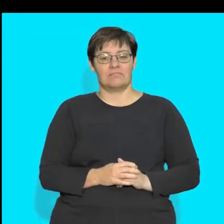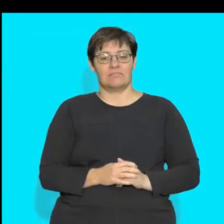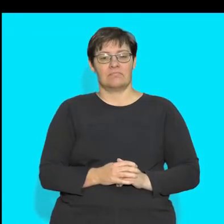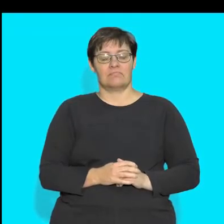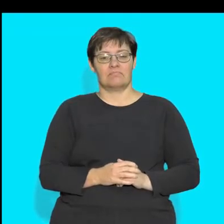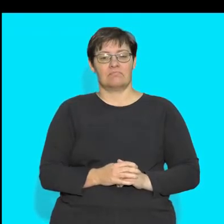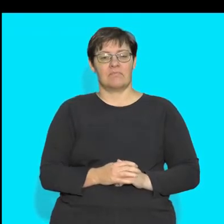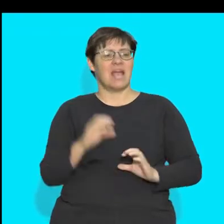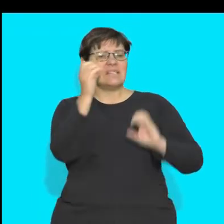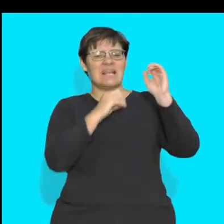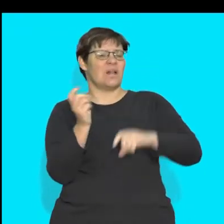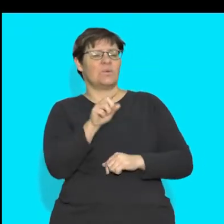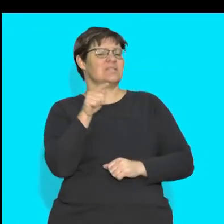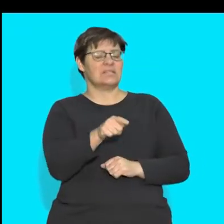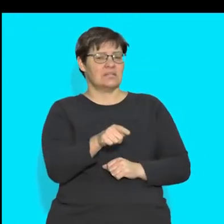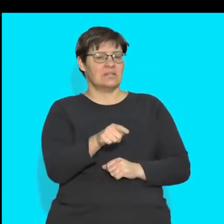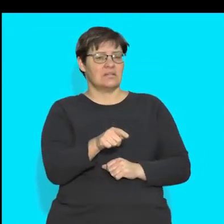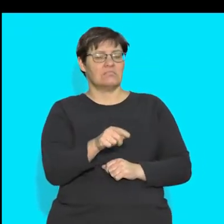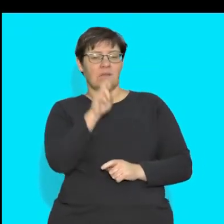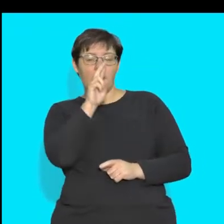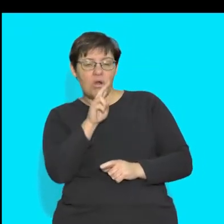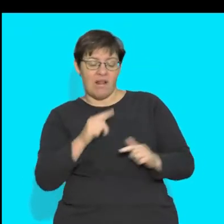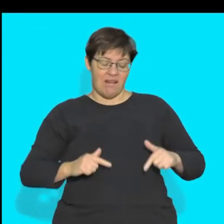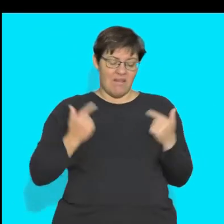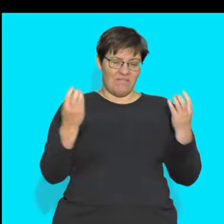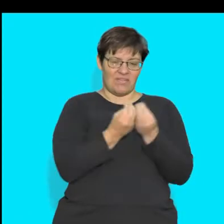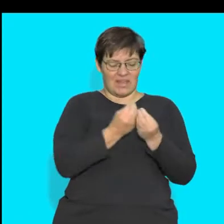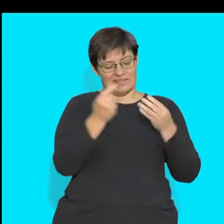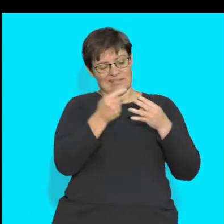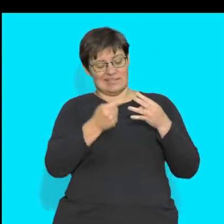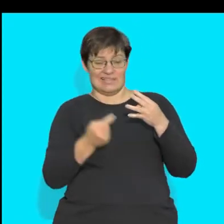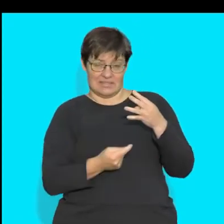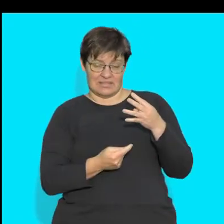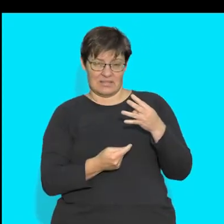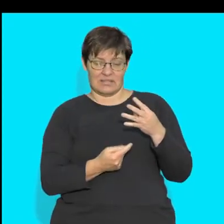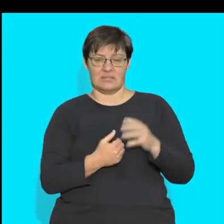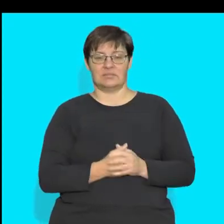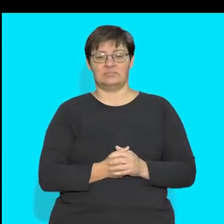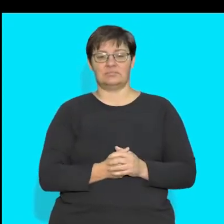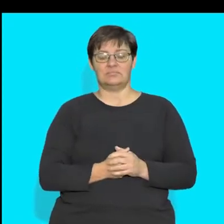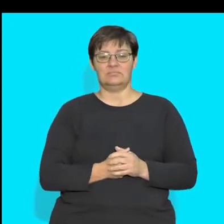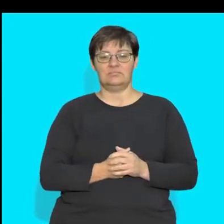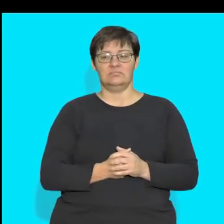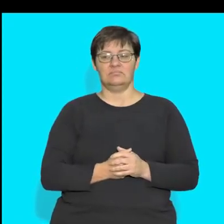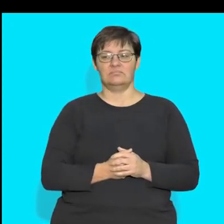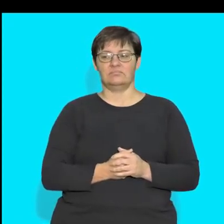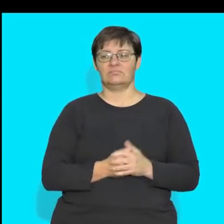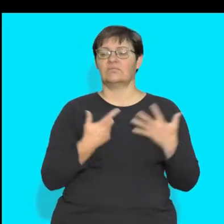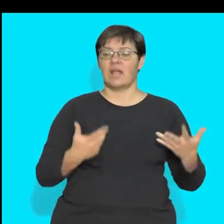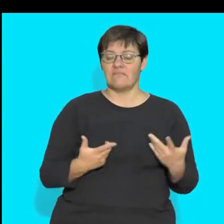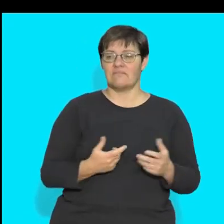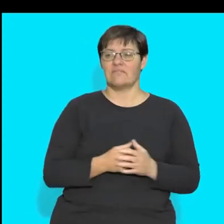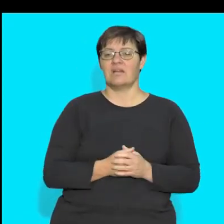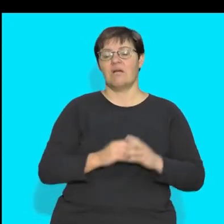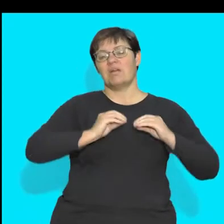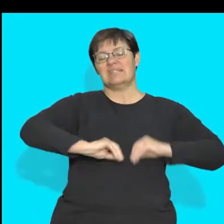Now, when we look at what a cell is, when we look at all living things, I always teach my grades, there's a